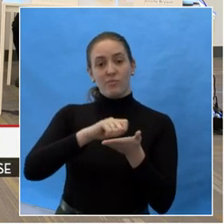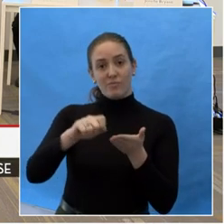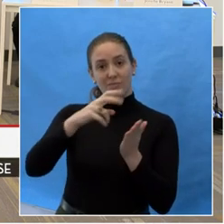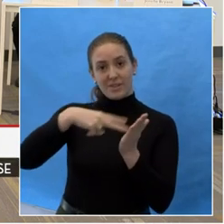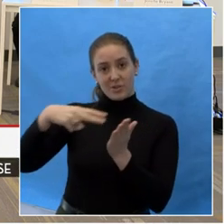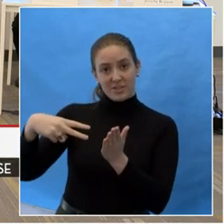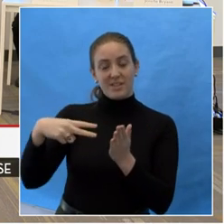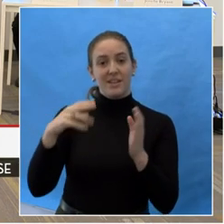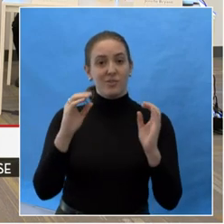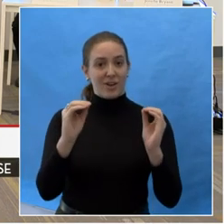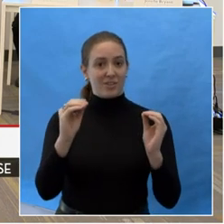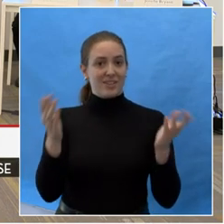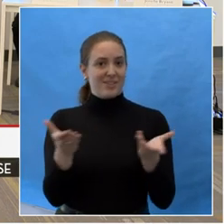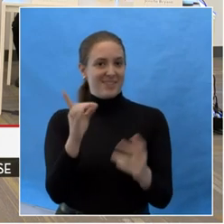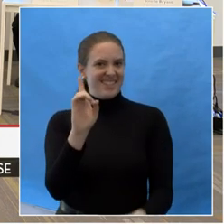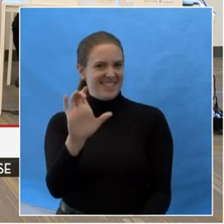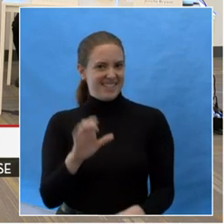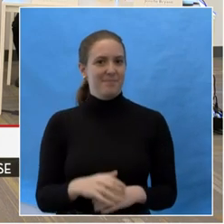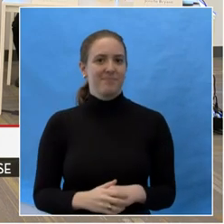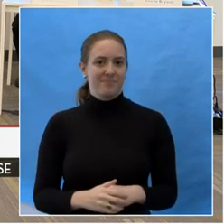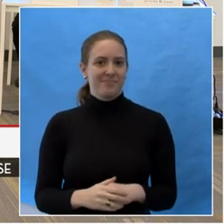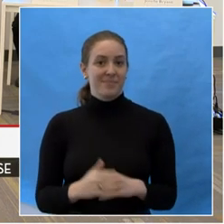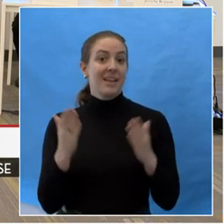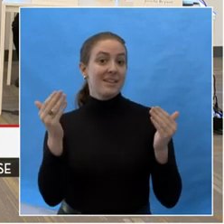Columbia. Next slide, please.